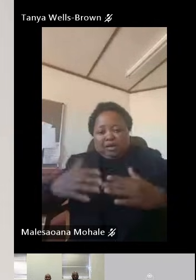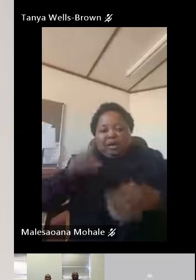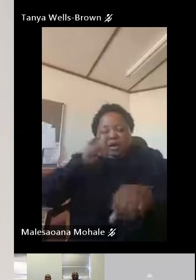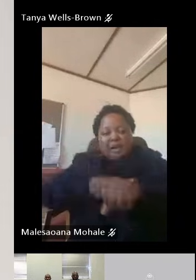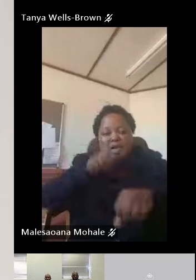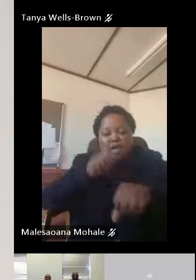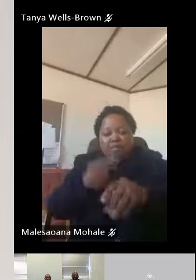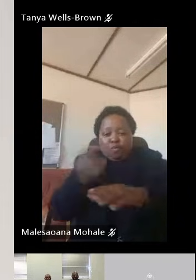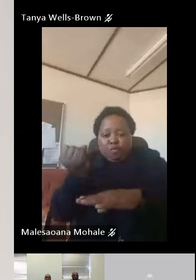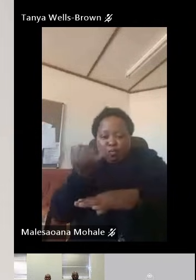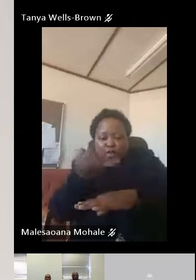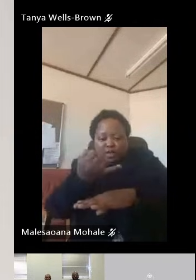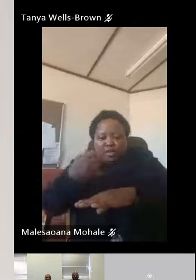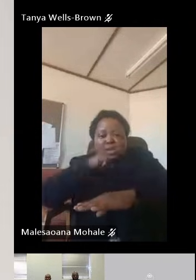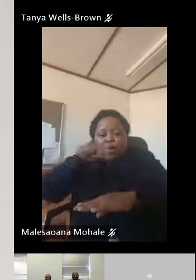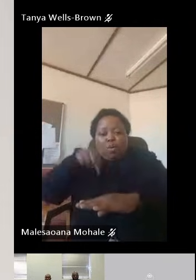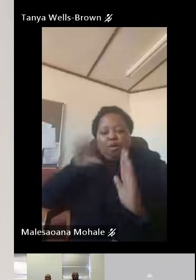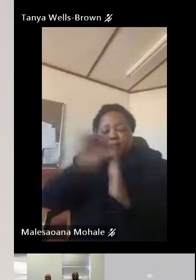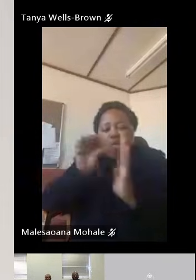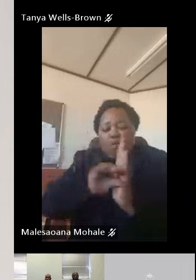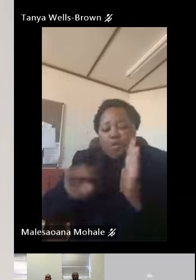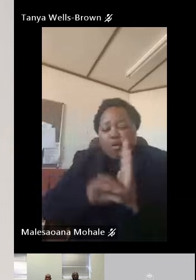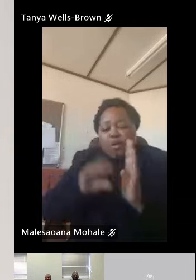programs, when we